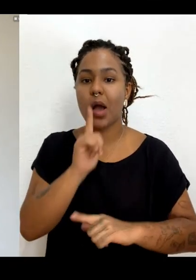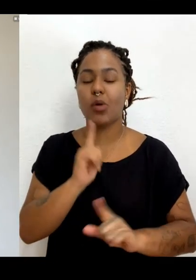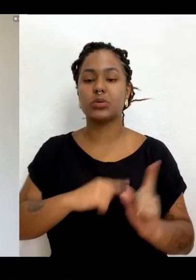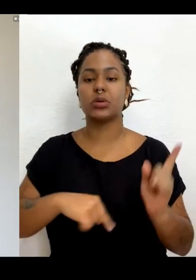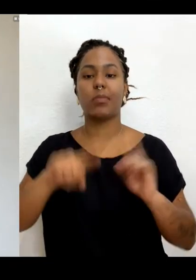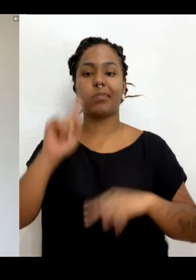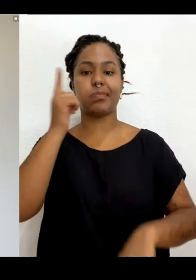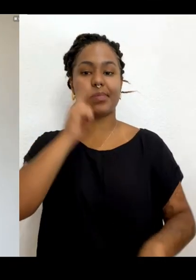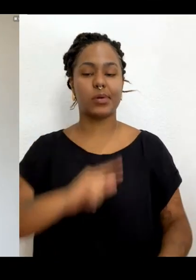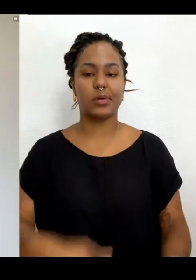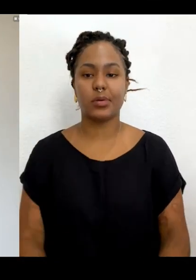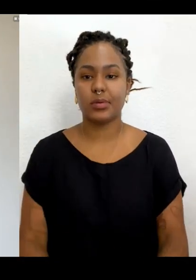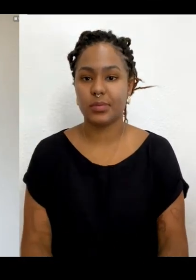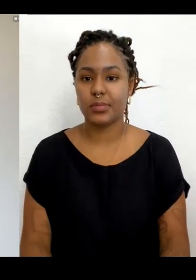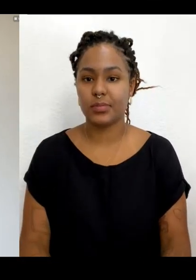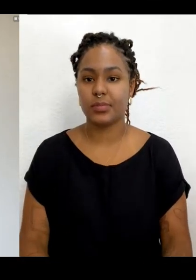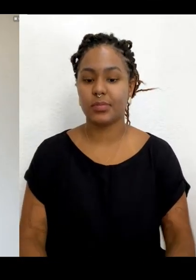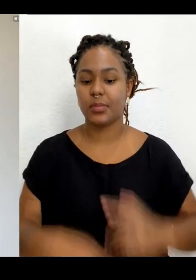is